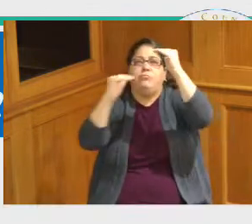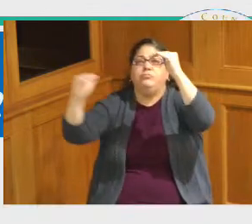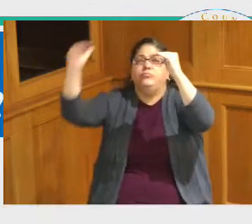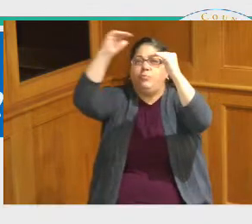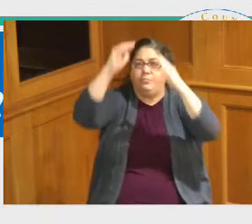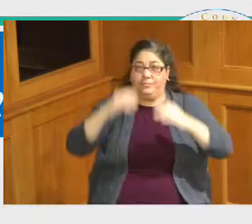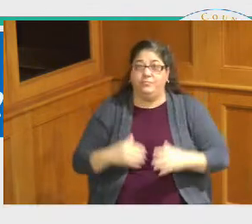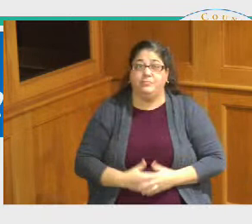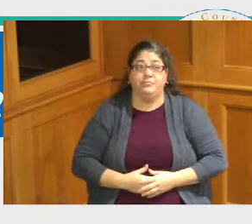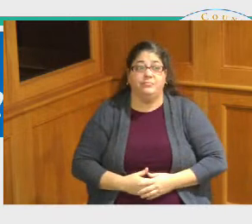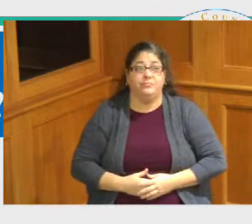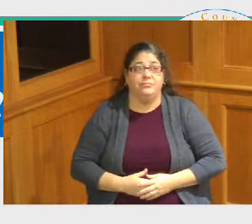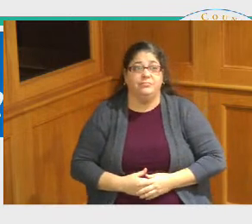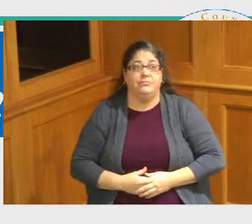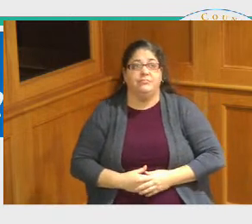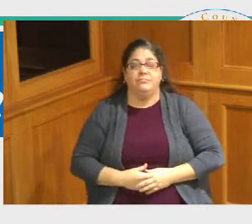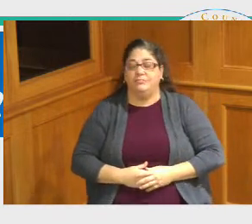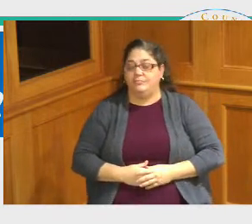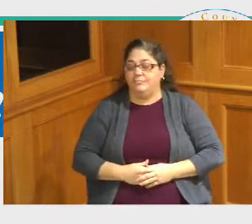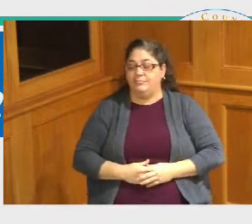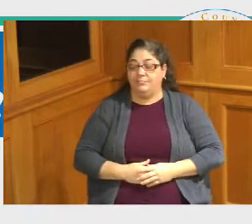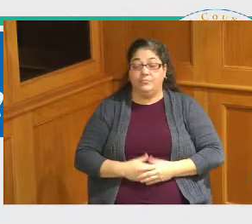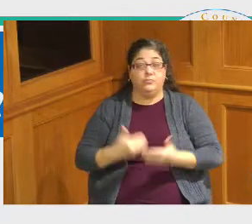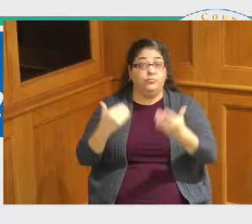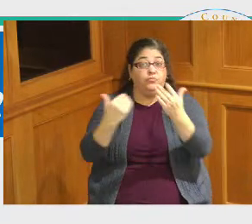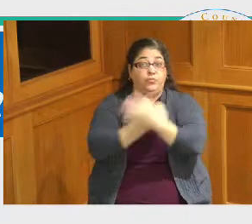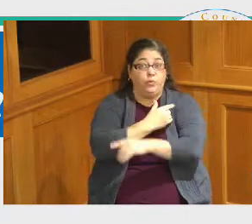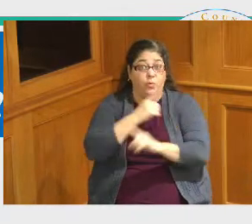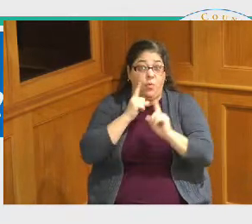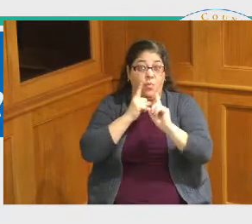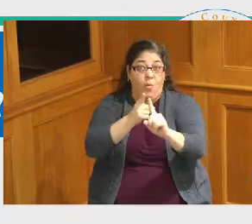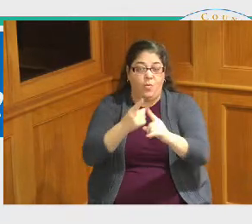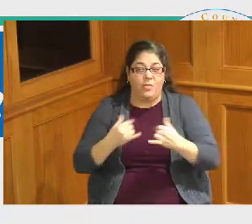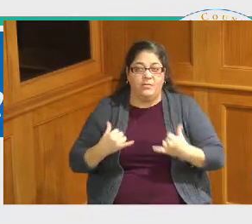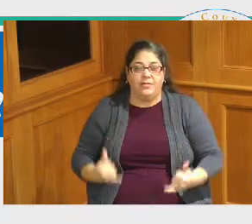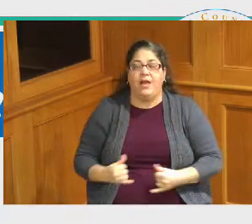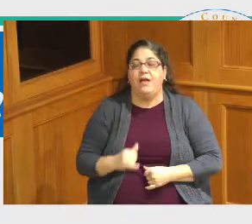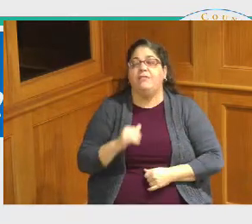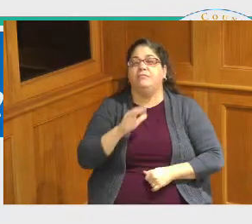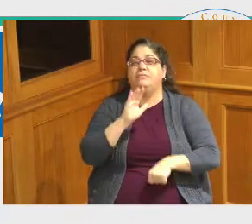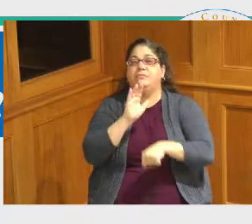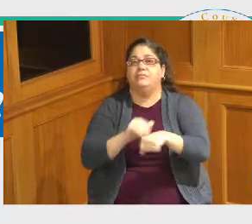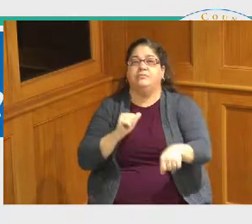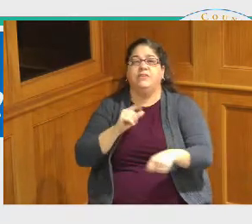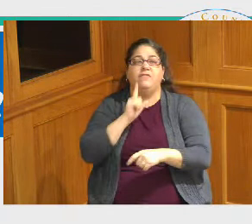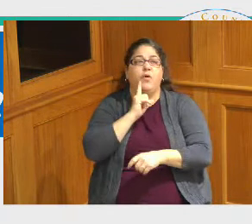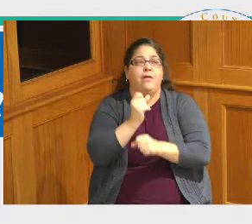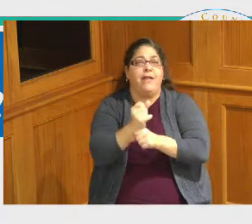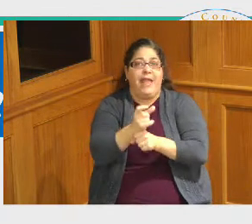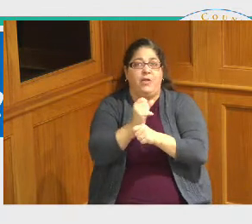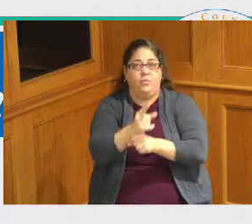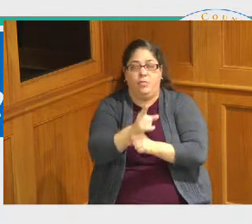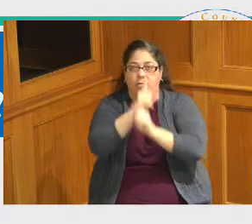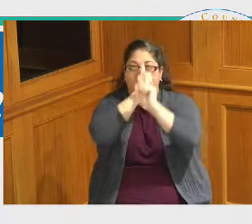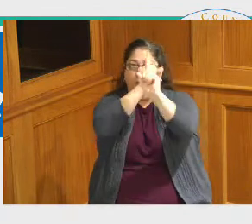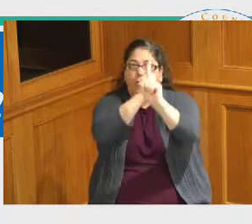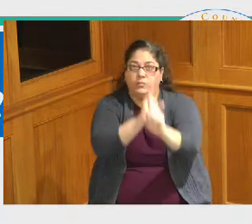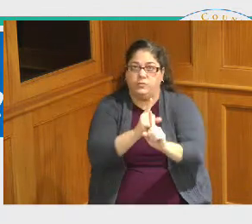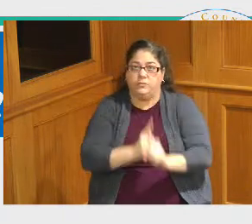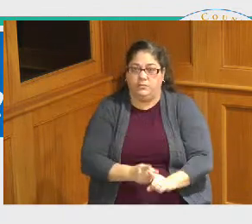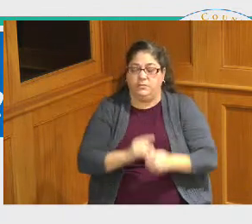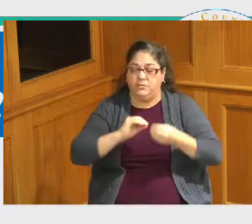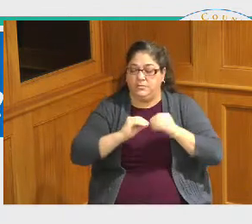slide, please. This is what we're having a call for action for. Those annual goals, and I told you this earlier this